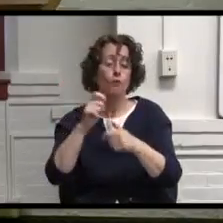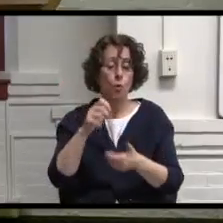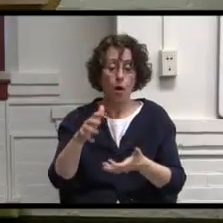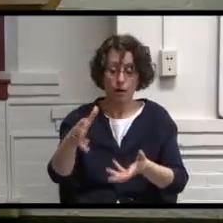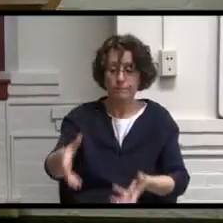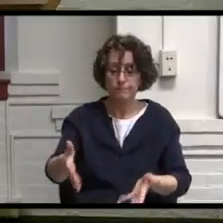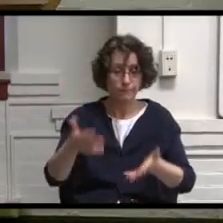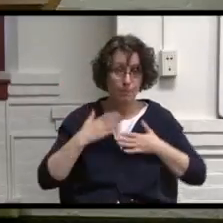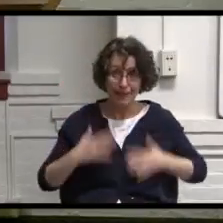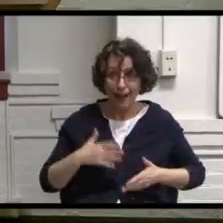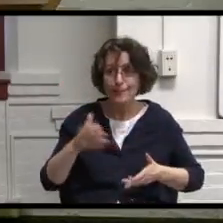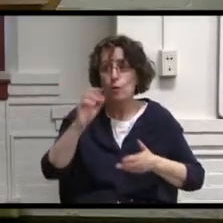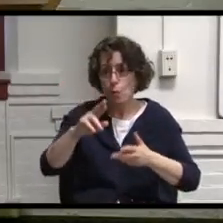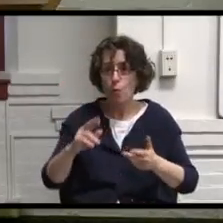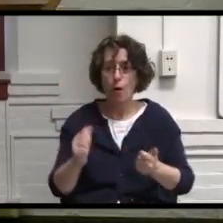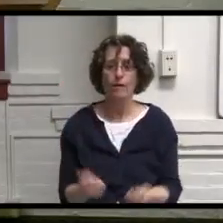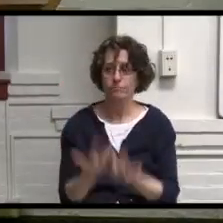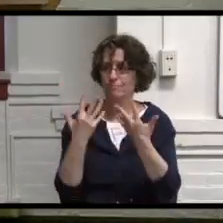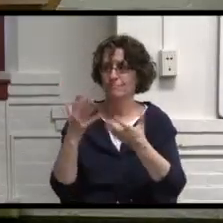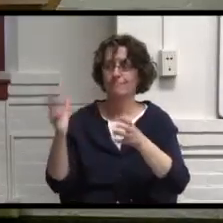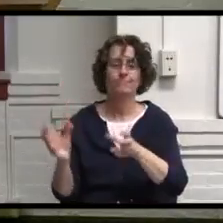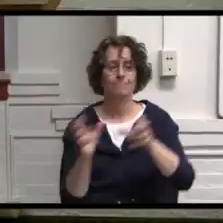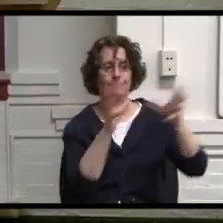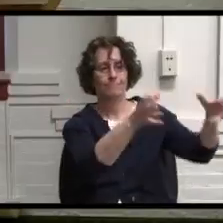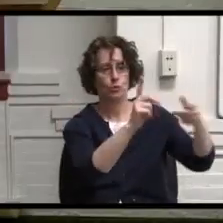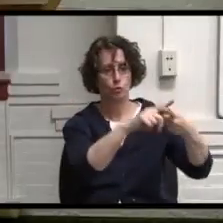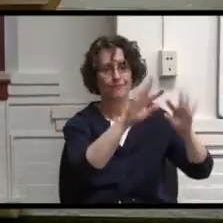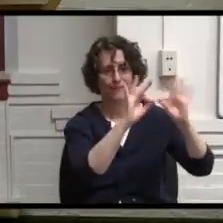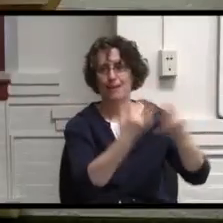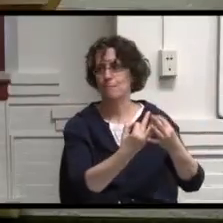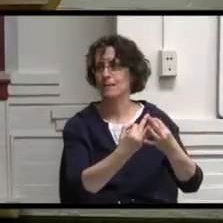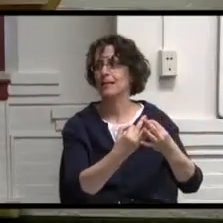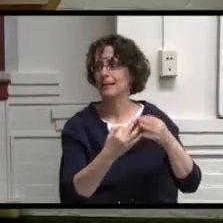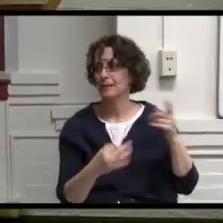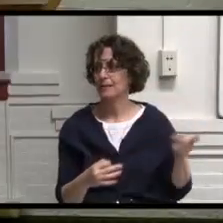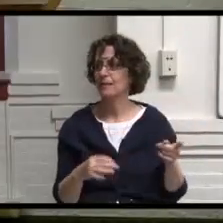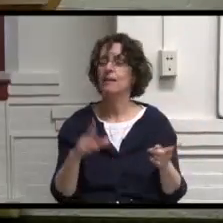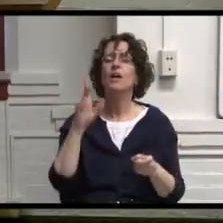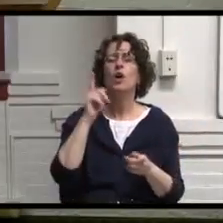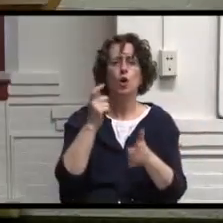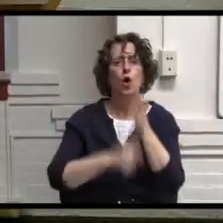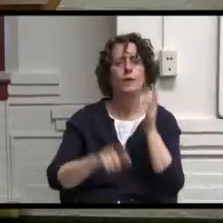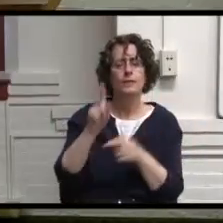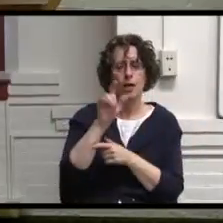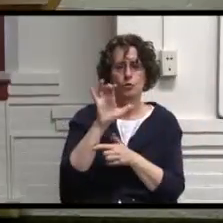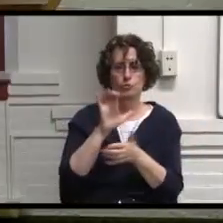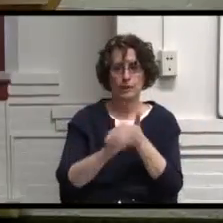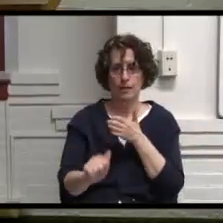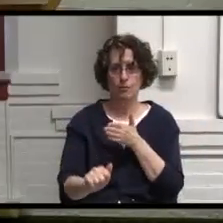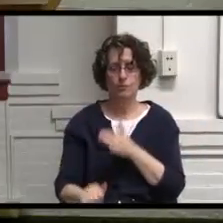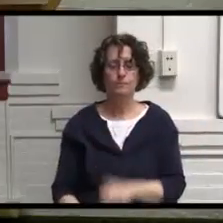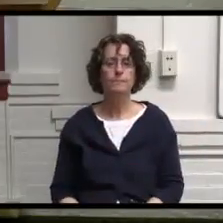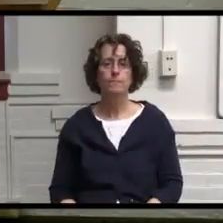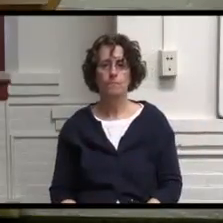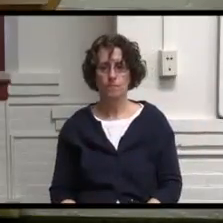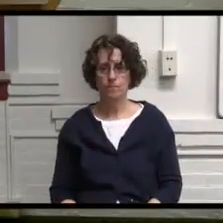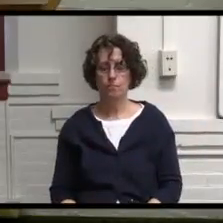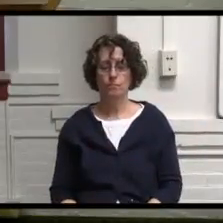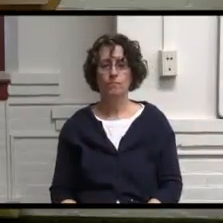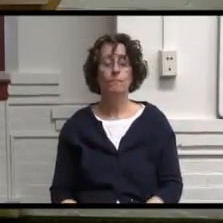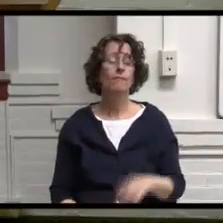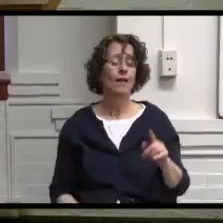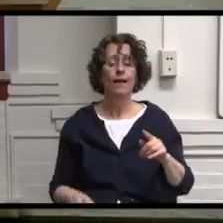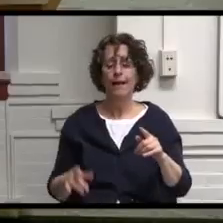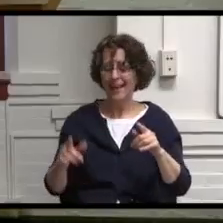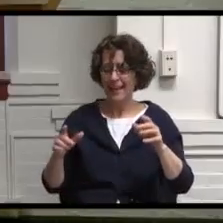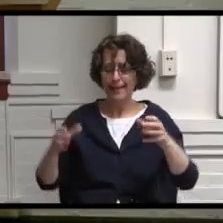Corner markers, right now it calls for a single initial, but a second initial can be carved on a